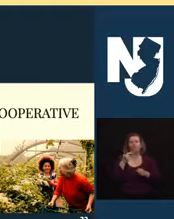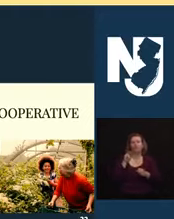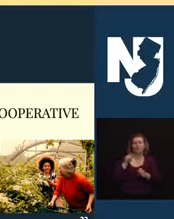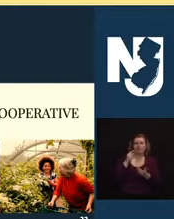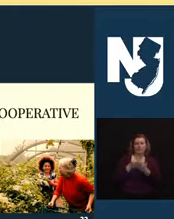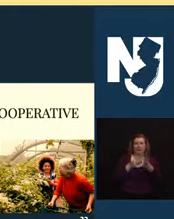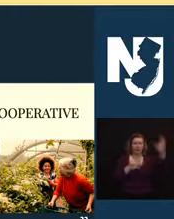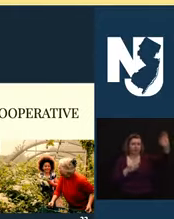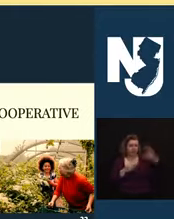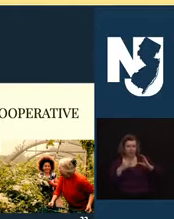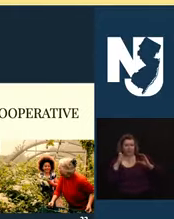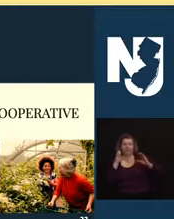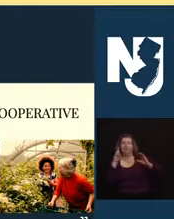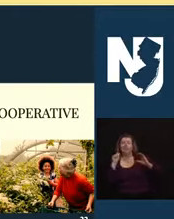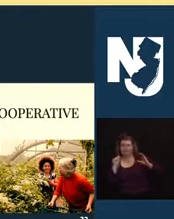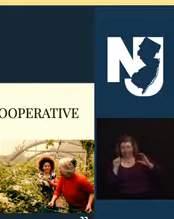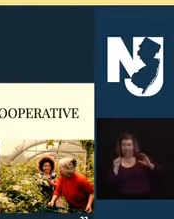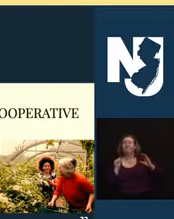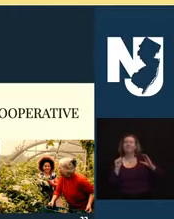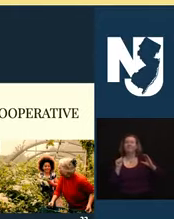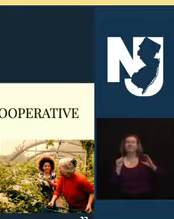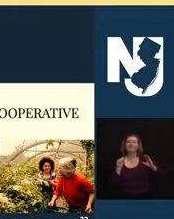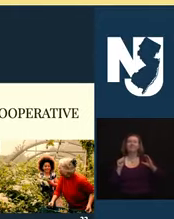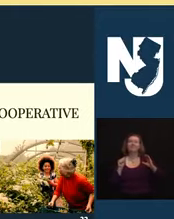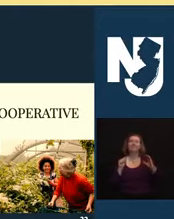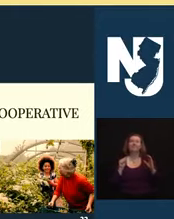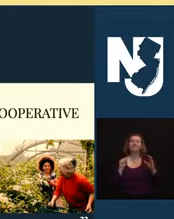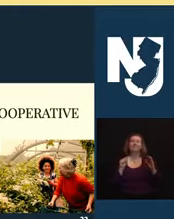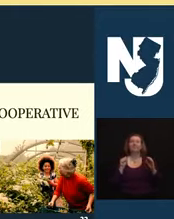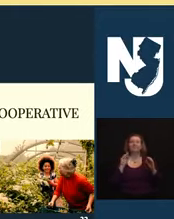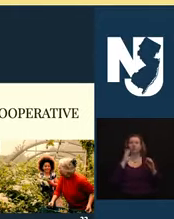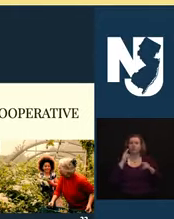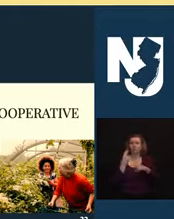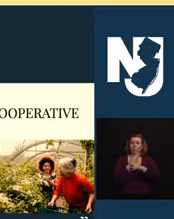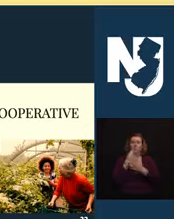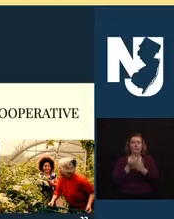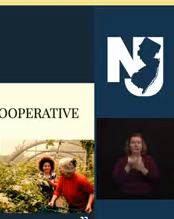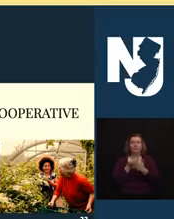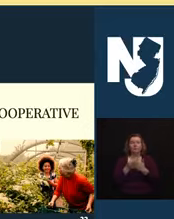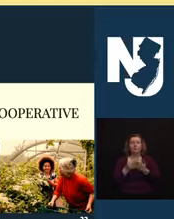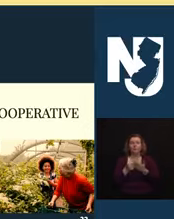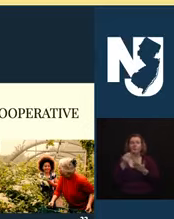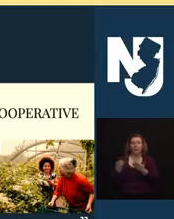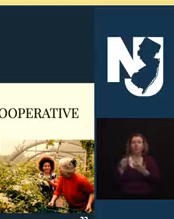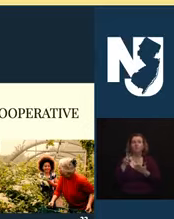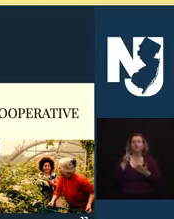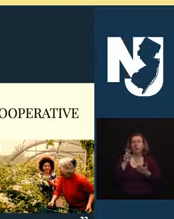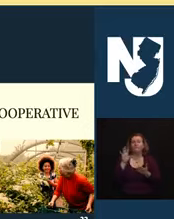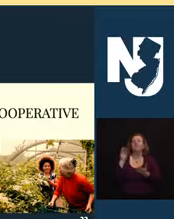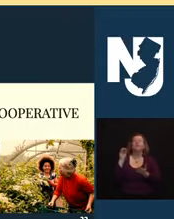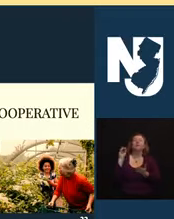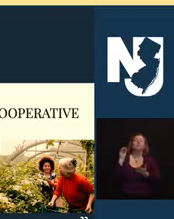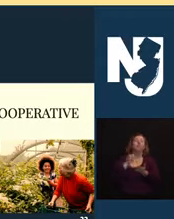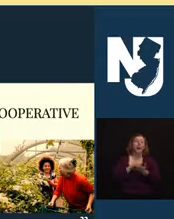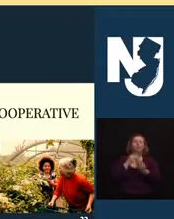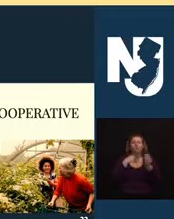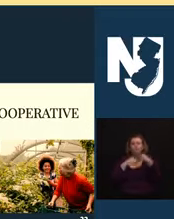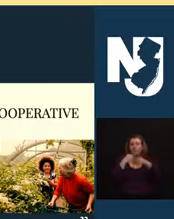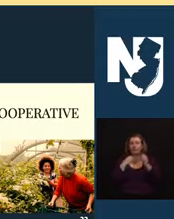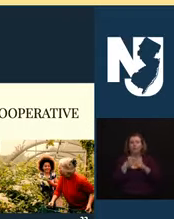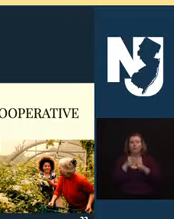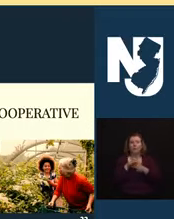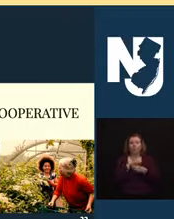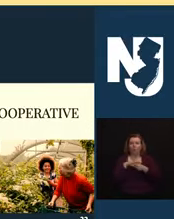and Serve New Jersey program that will allow it to purchase 150,000 meals from local restaurants